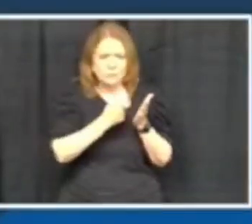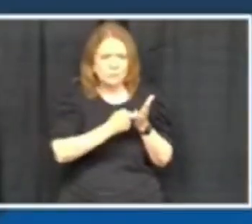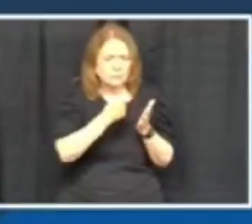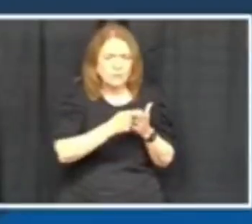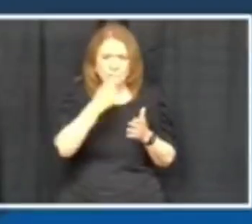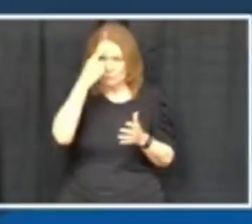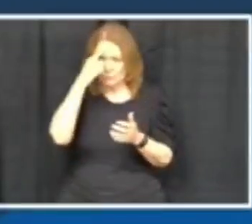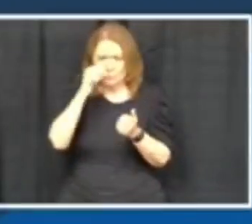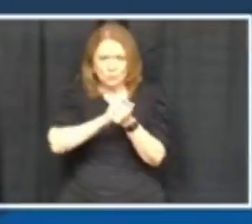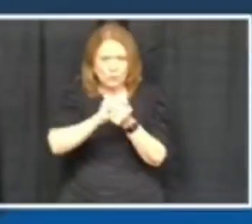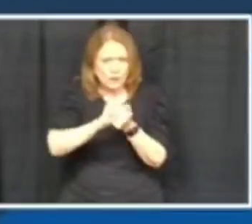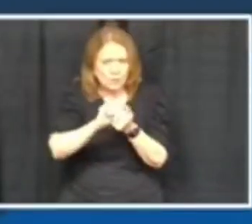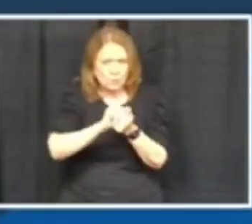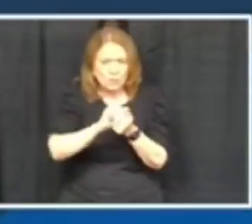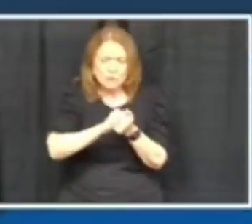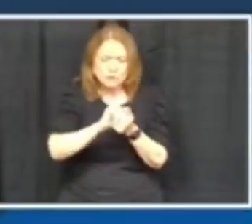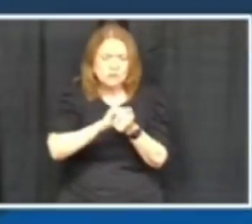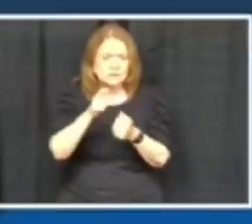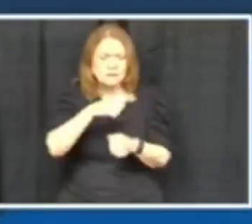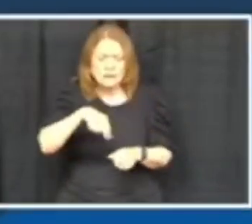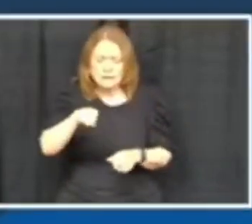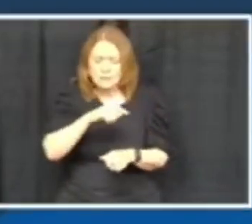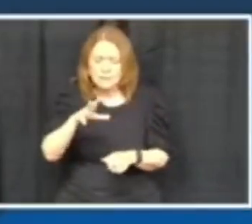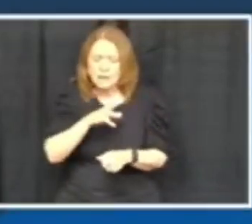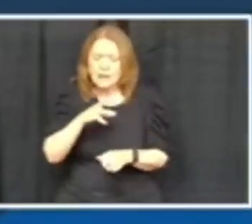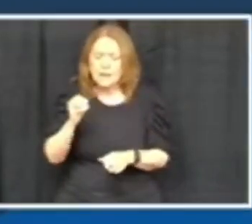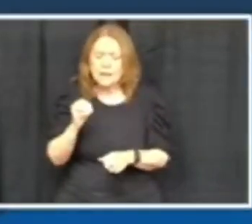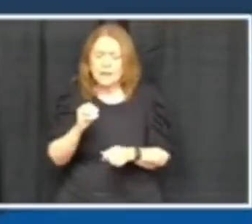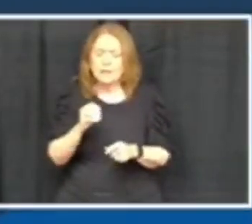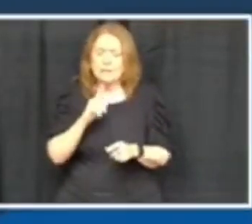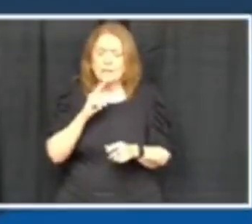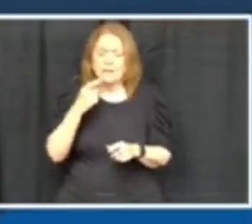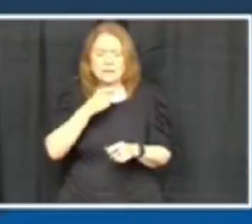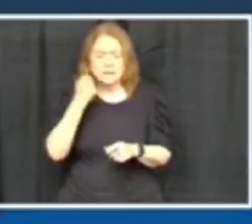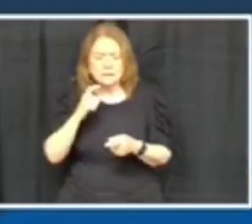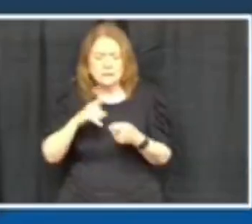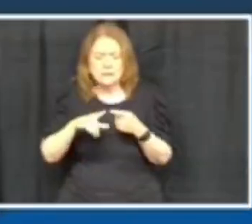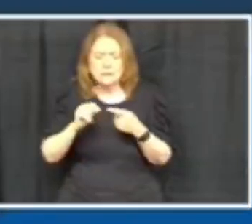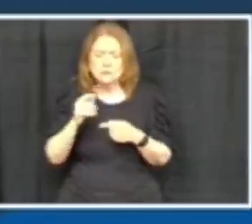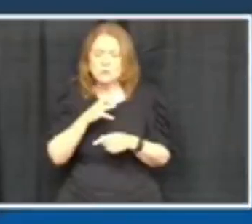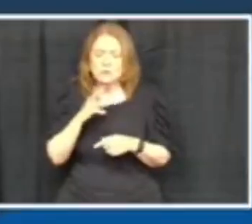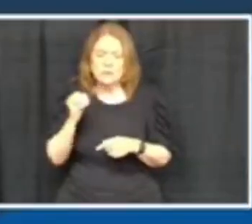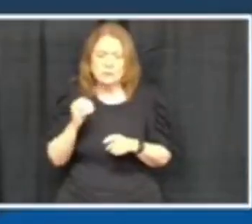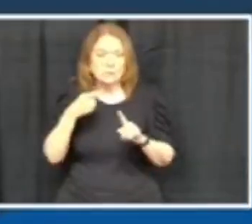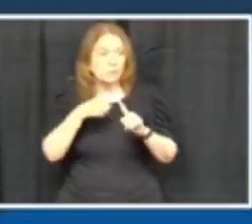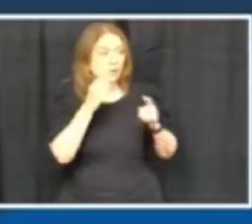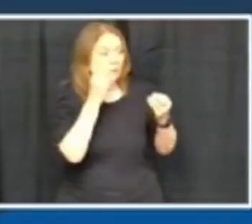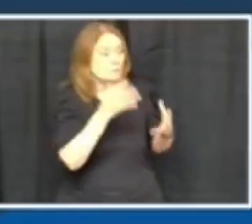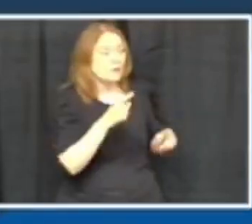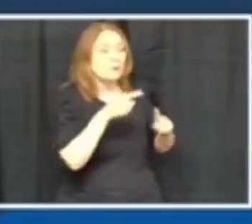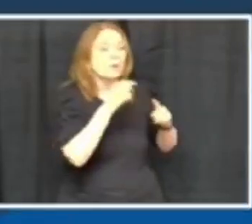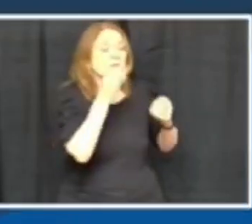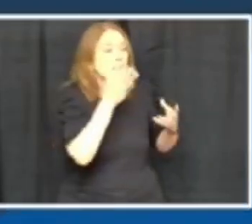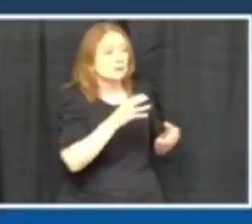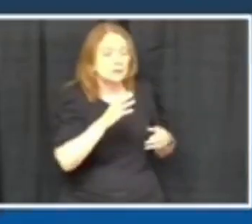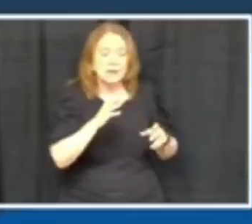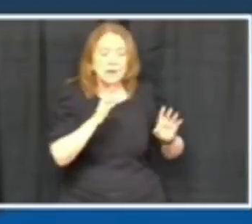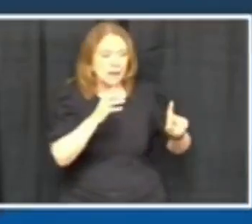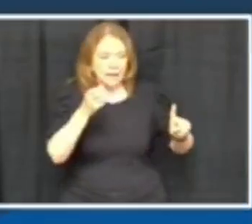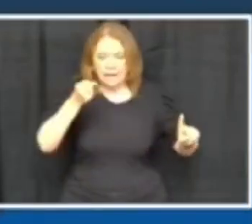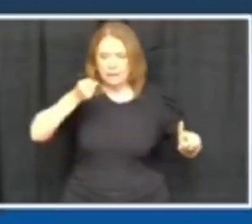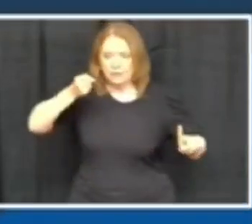them, and kids are getting addicted to it. And this is all over the internet. We Hang on.